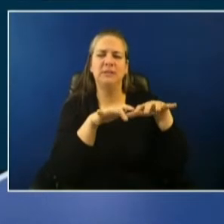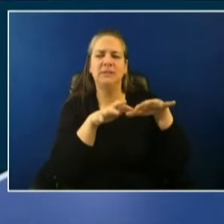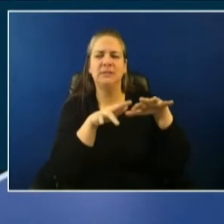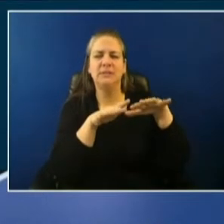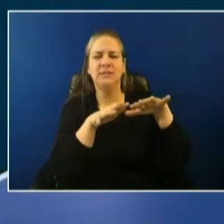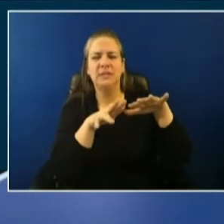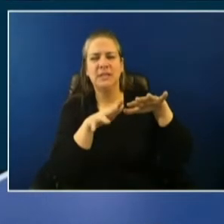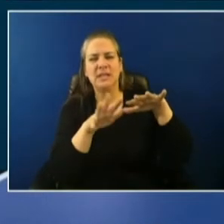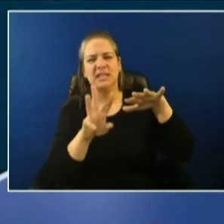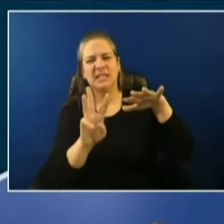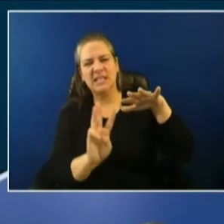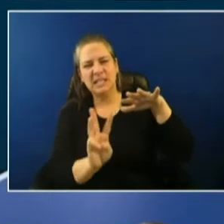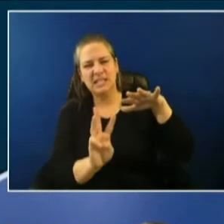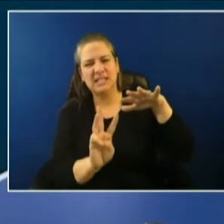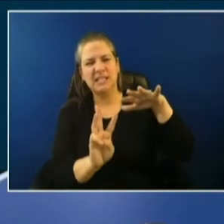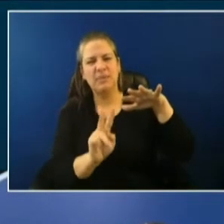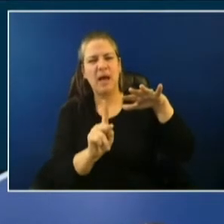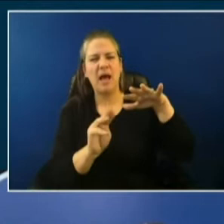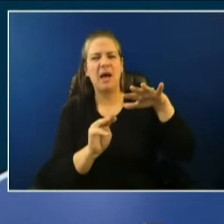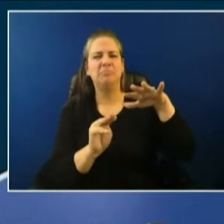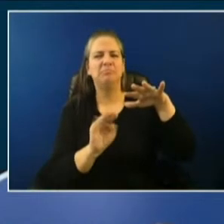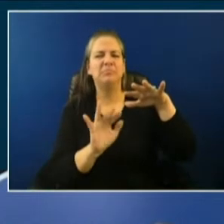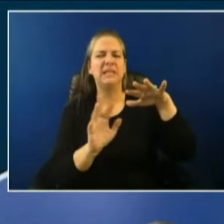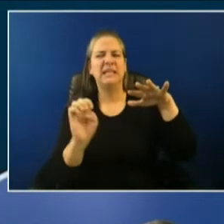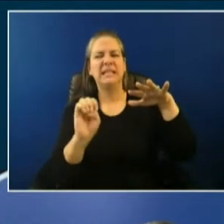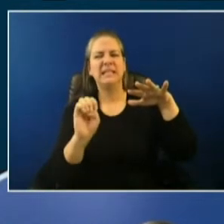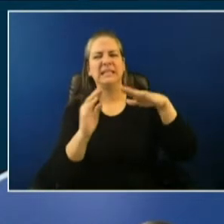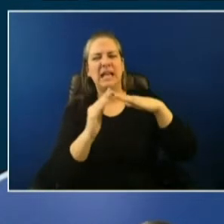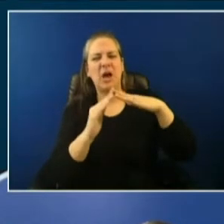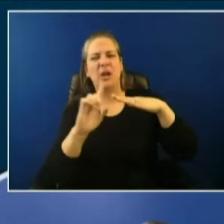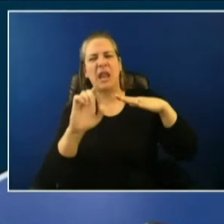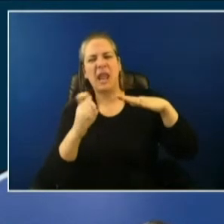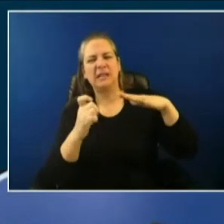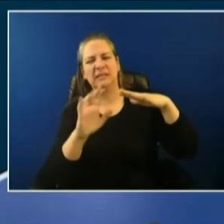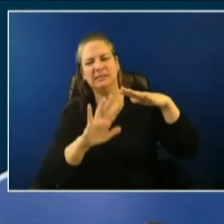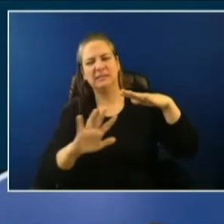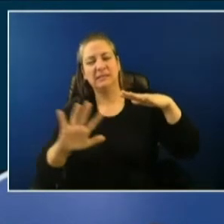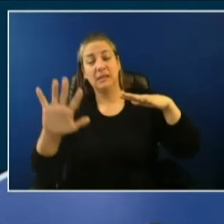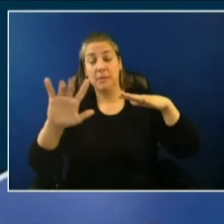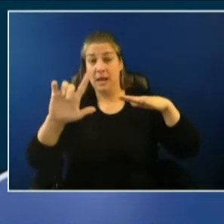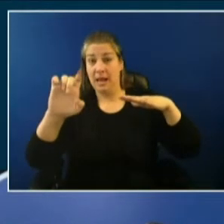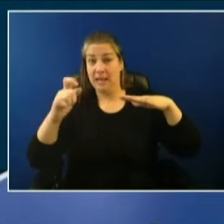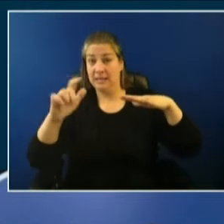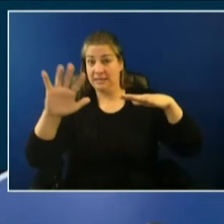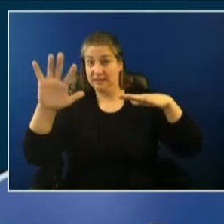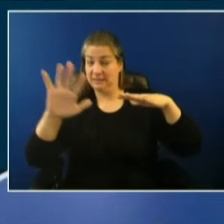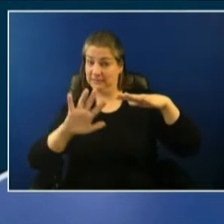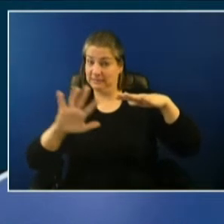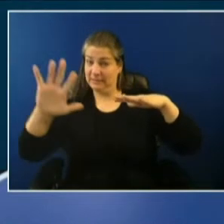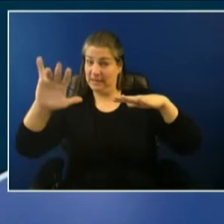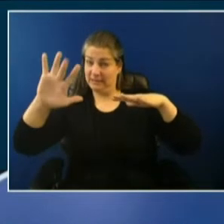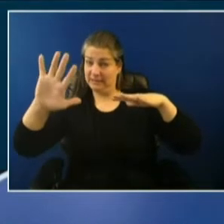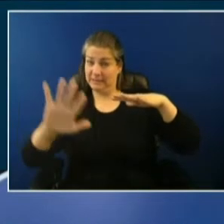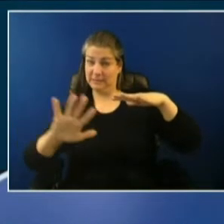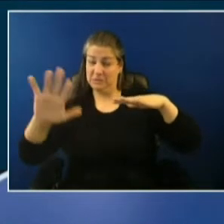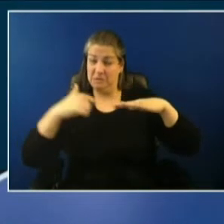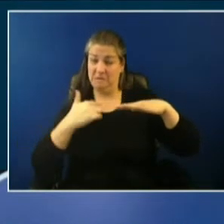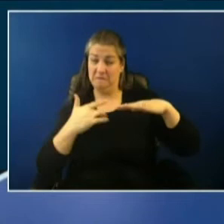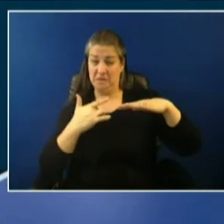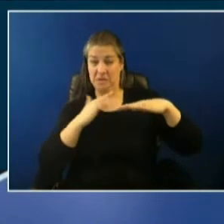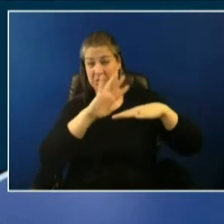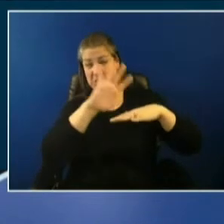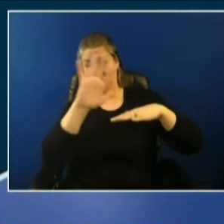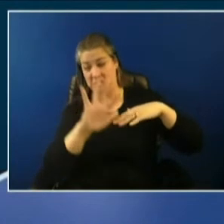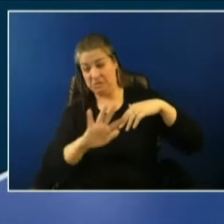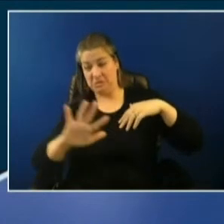which is kind of just north of E-Town and Lexington, but Lexington's pretty high in that second band. So we expect rush hour to be